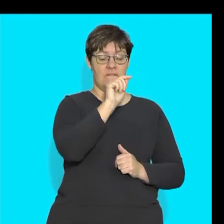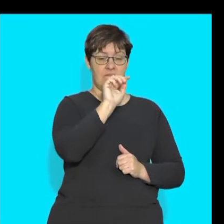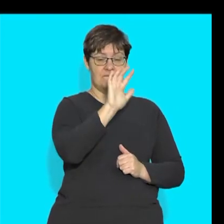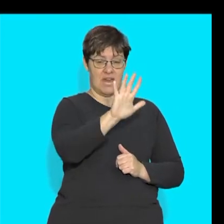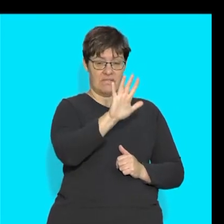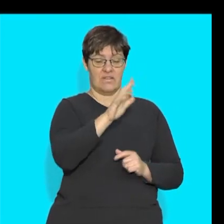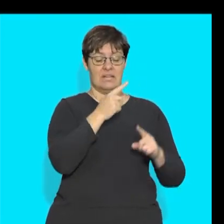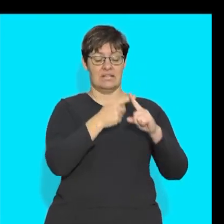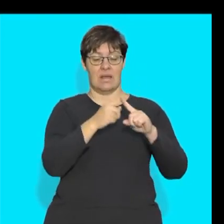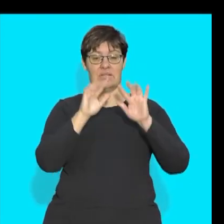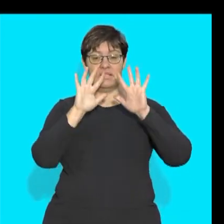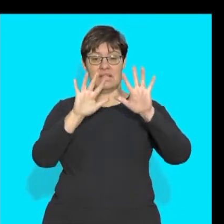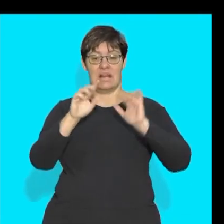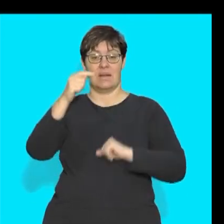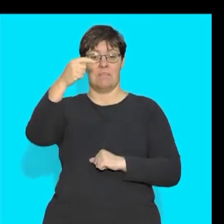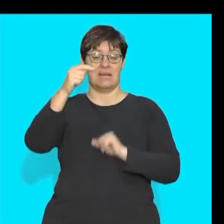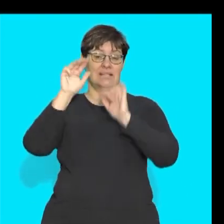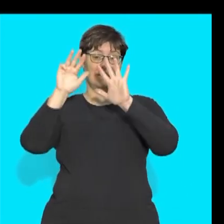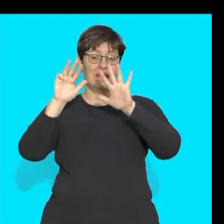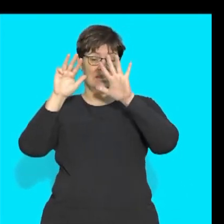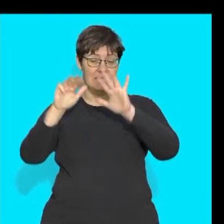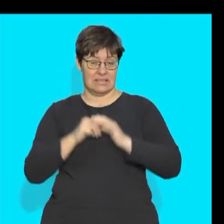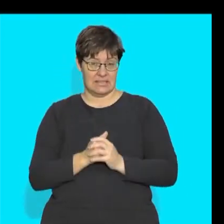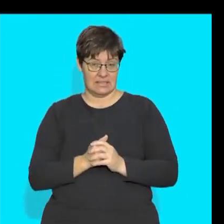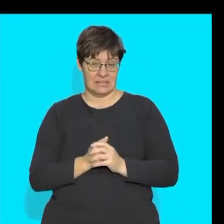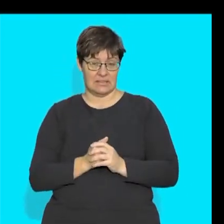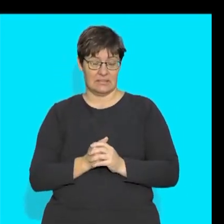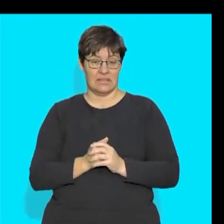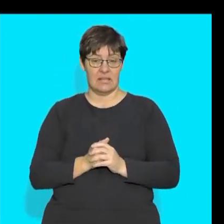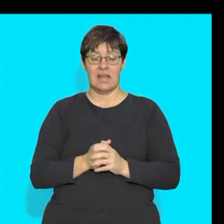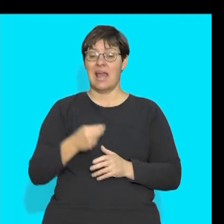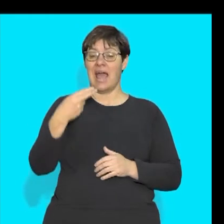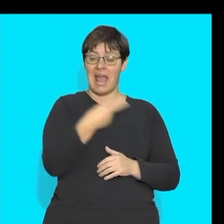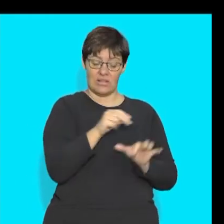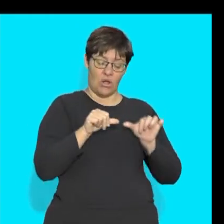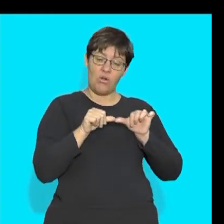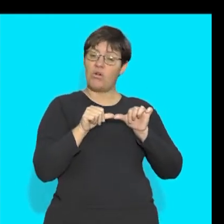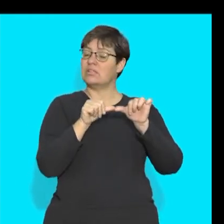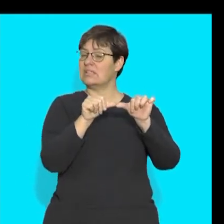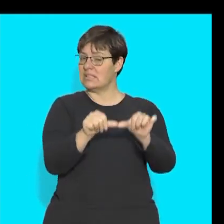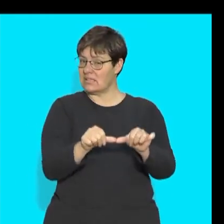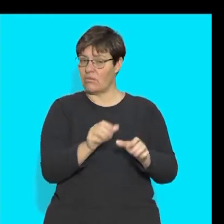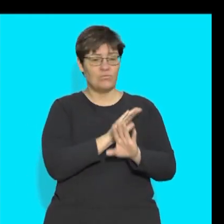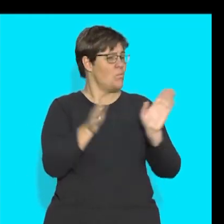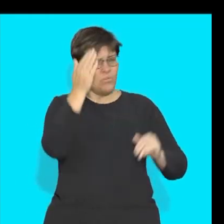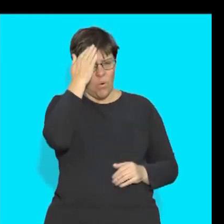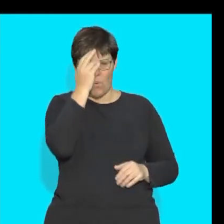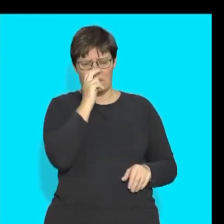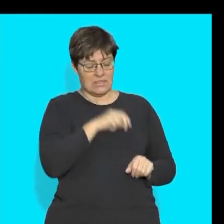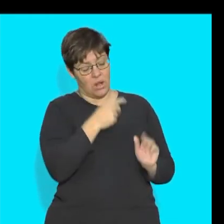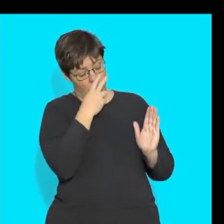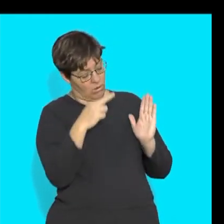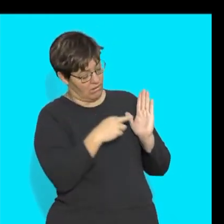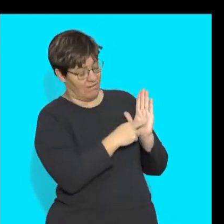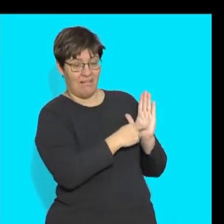7,5 times 10 to the minus 19. H is a constant. You don't need to know it. Look